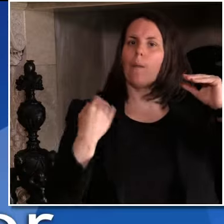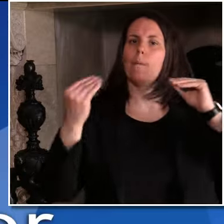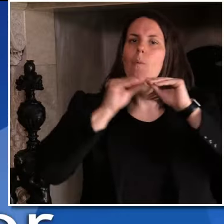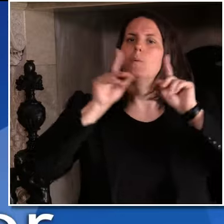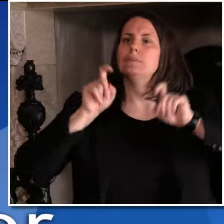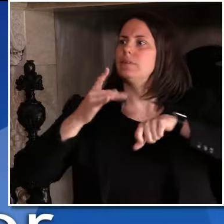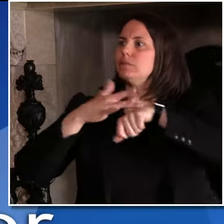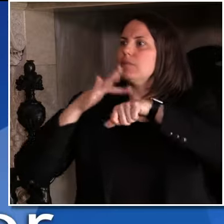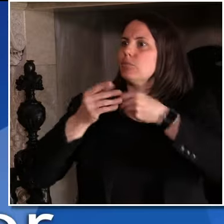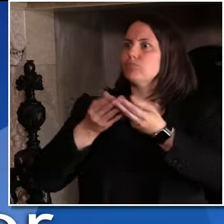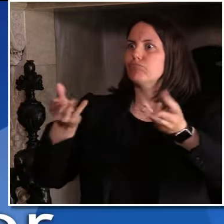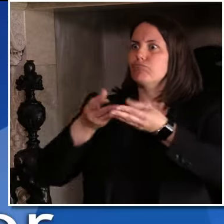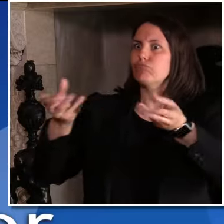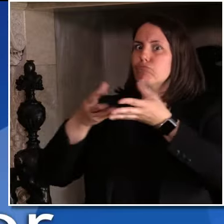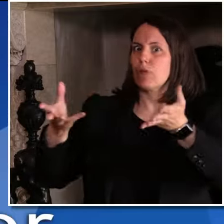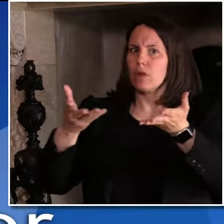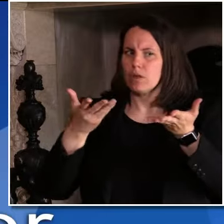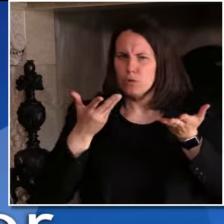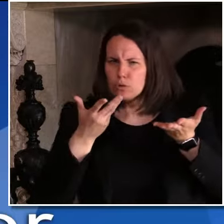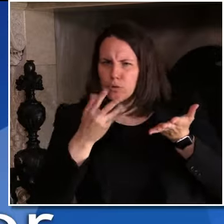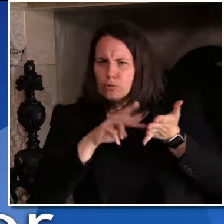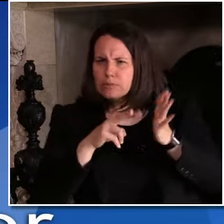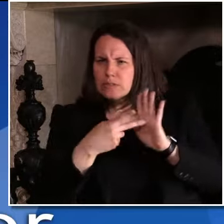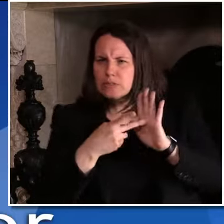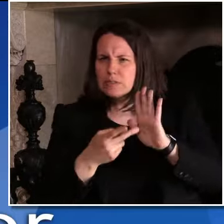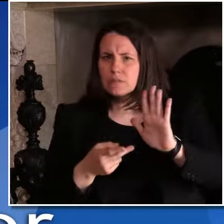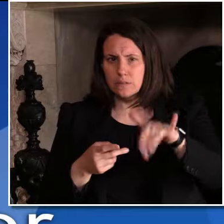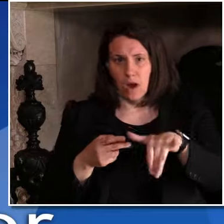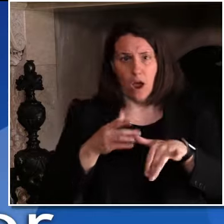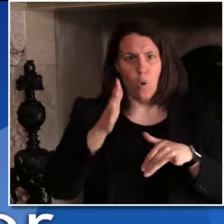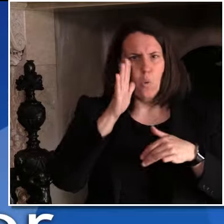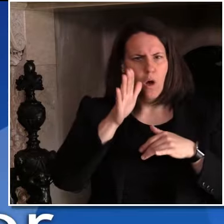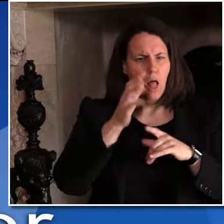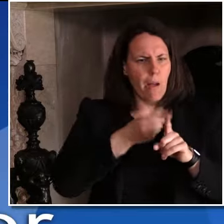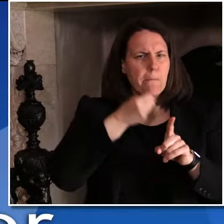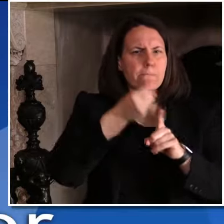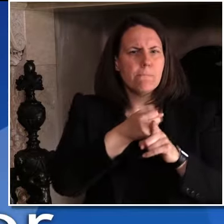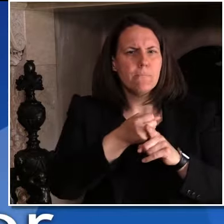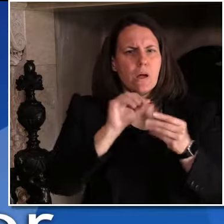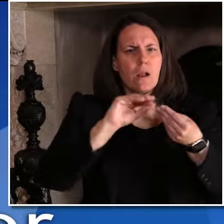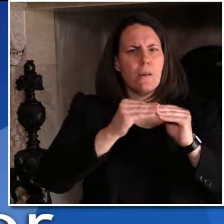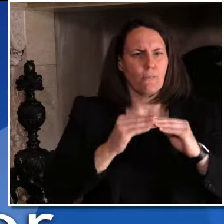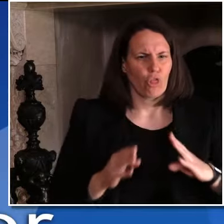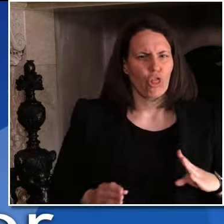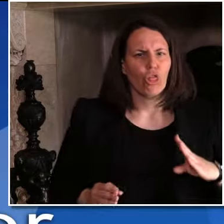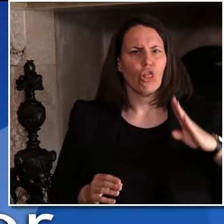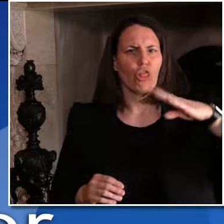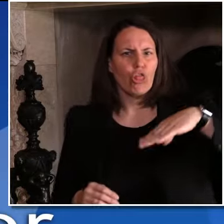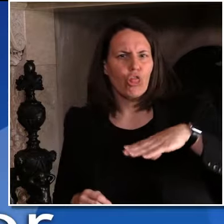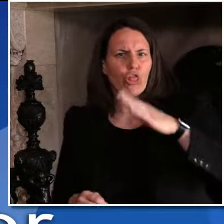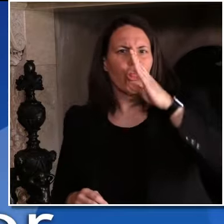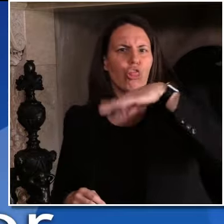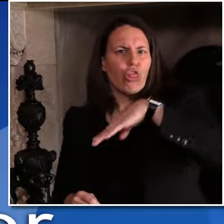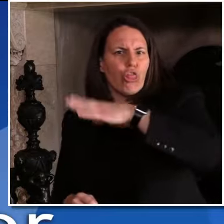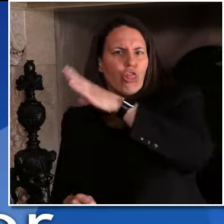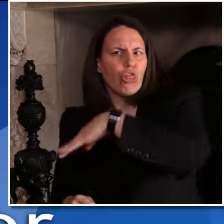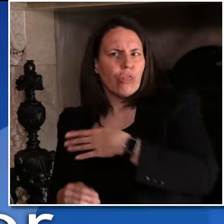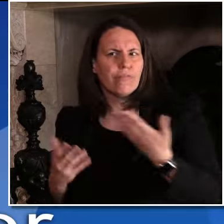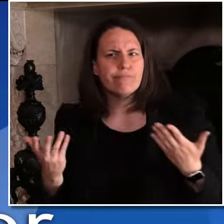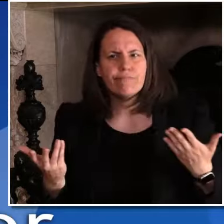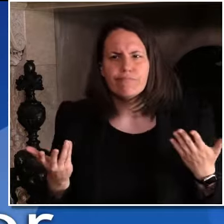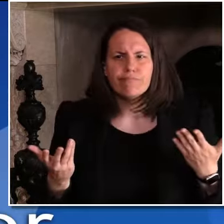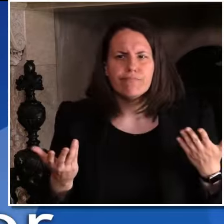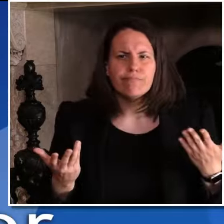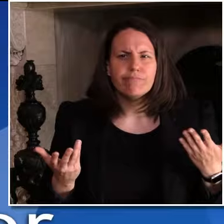the curve, if there is an increase in tests because just the fact that there's more cases more test